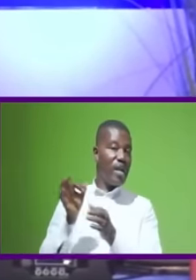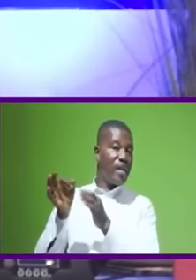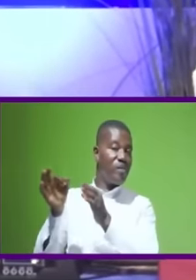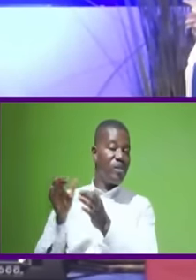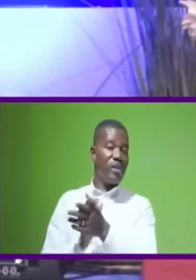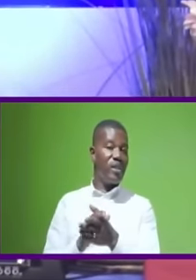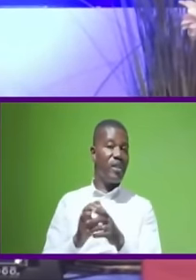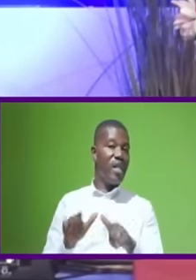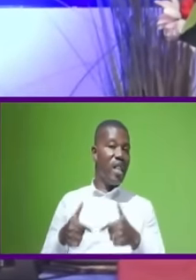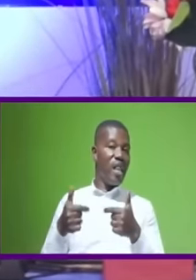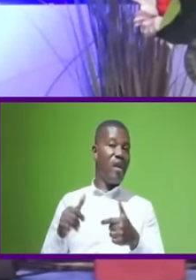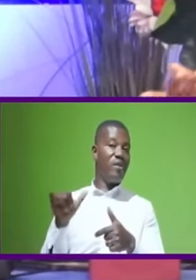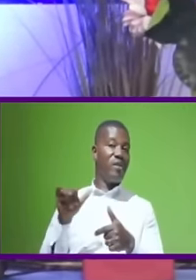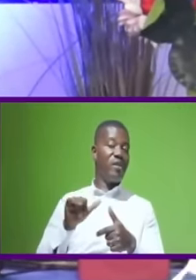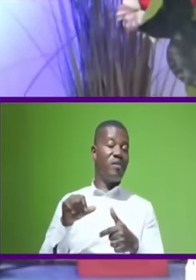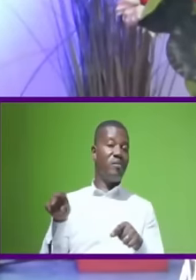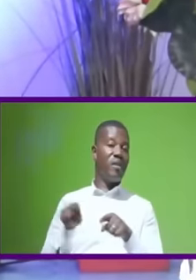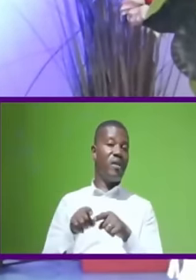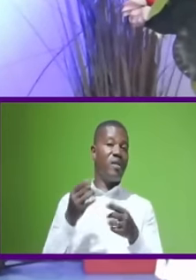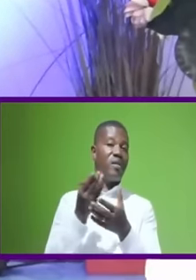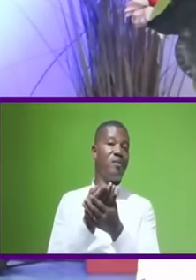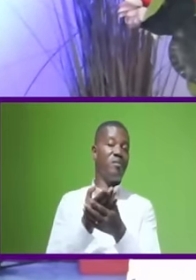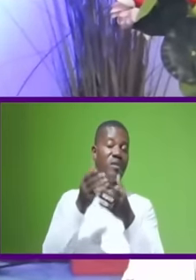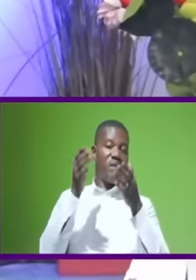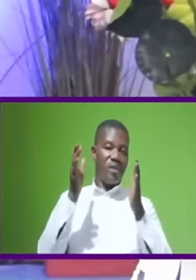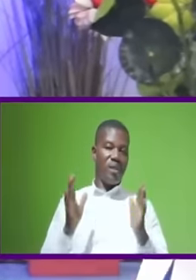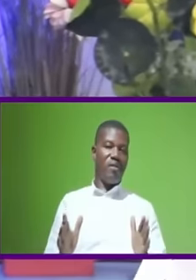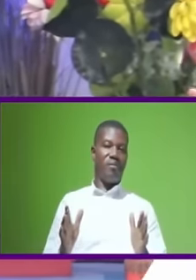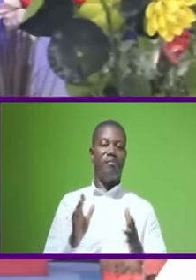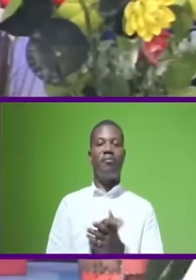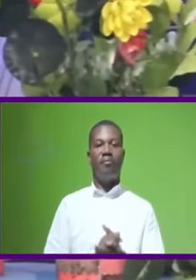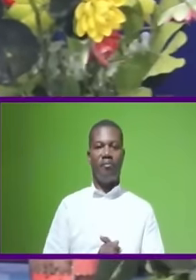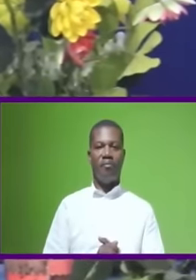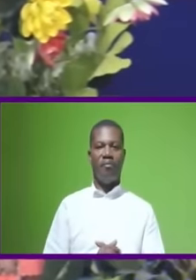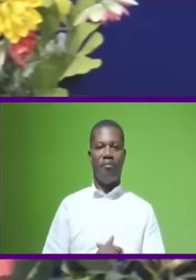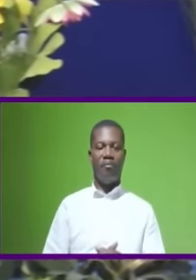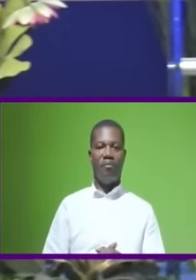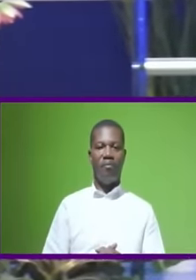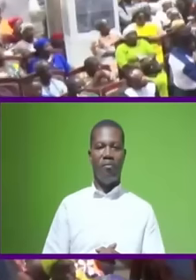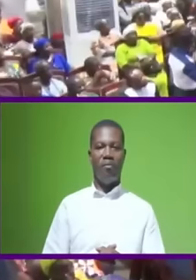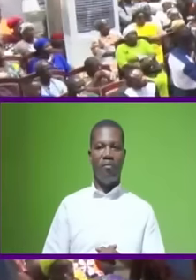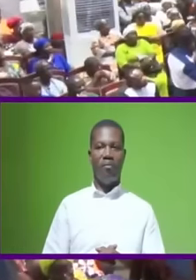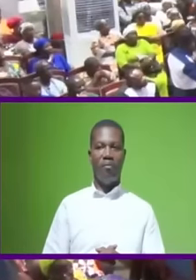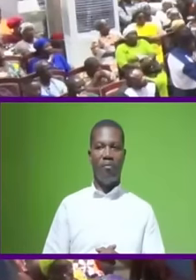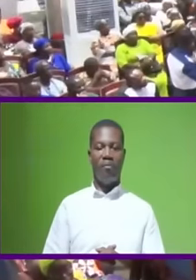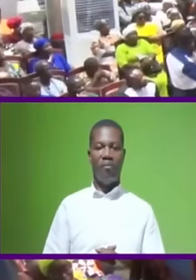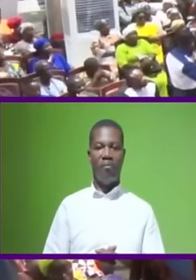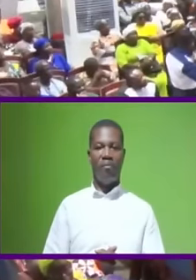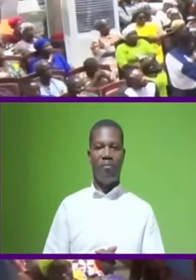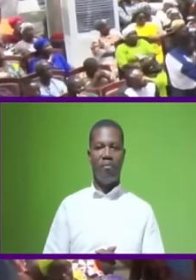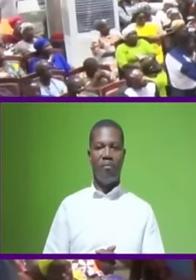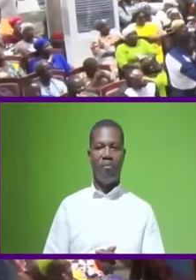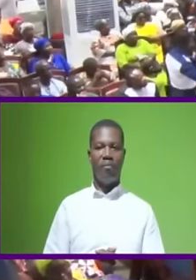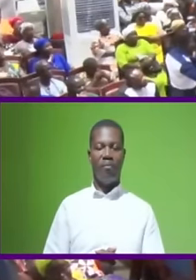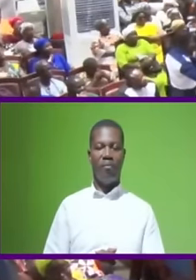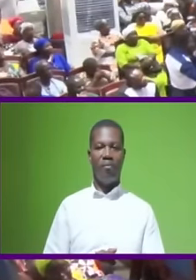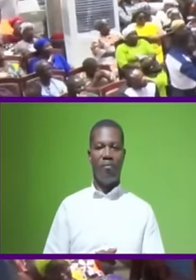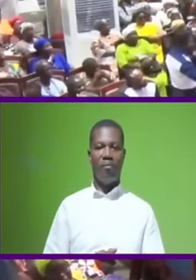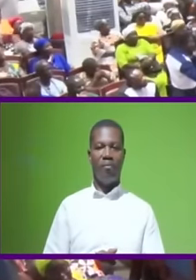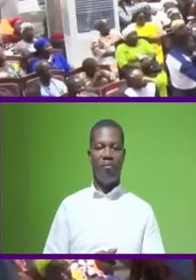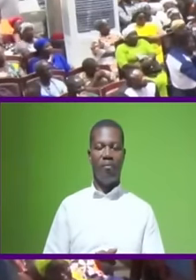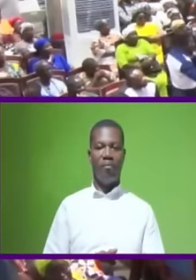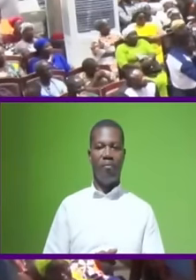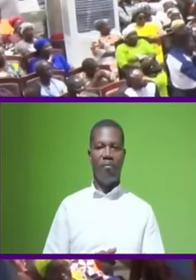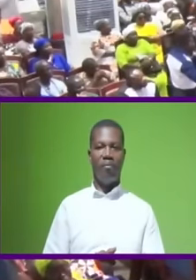prisoner. Me wa me to say prisoner. So the other day Paul was explaining that his life was like a prisoner, and just as I